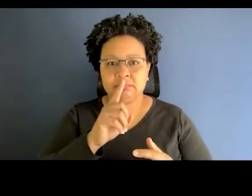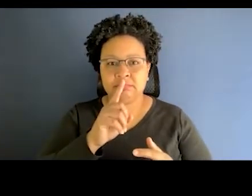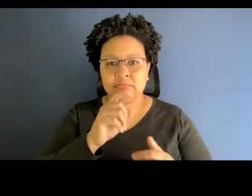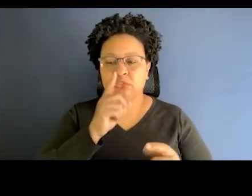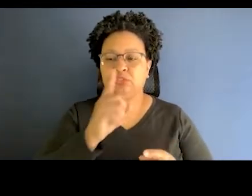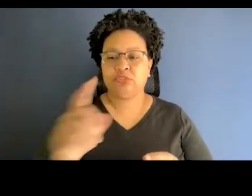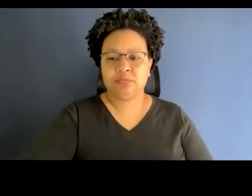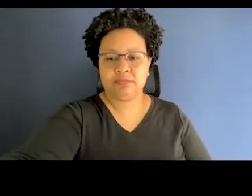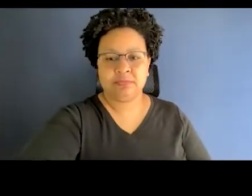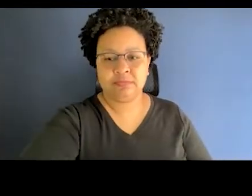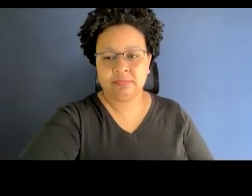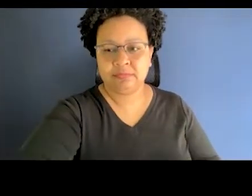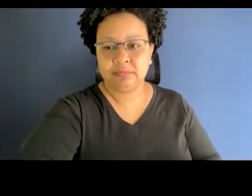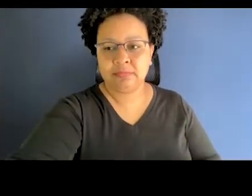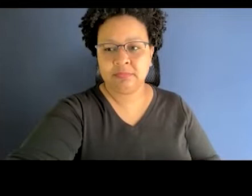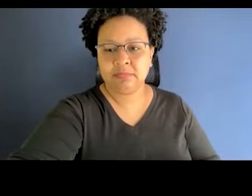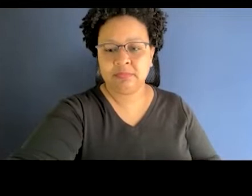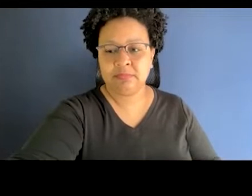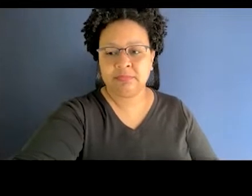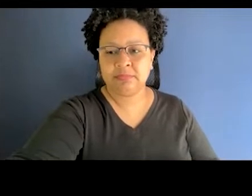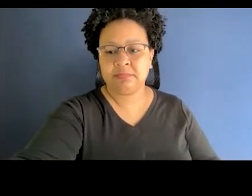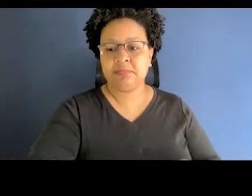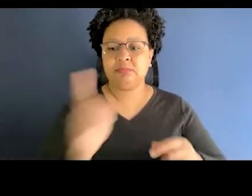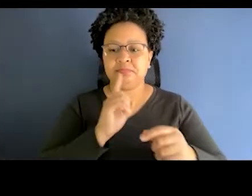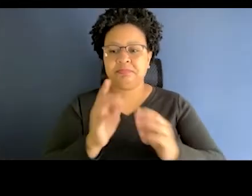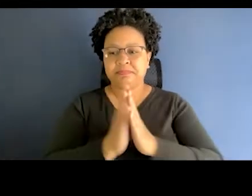show up more in your video?